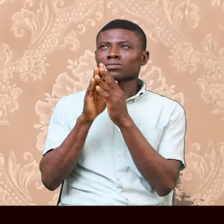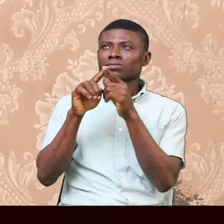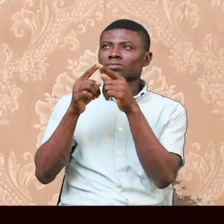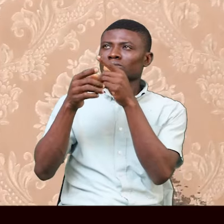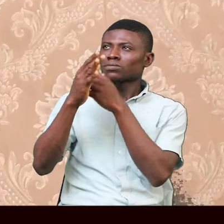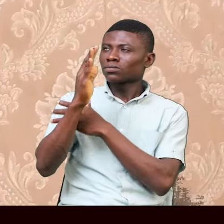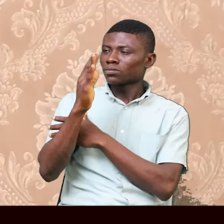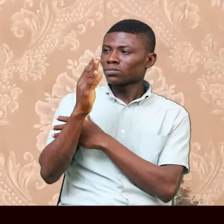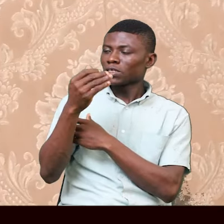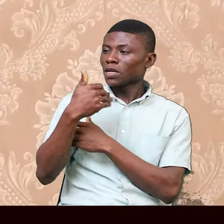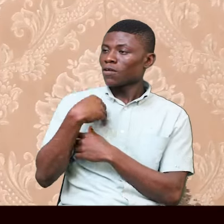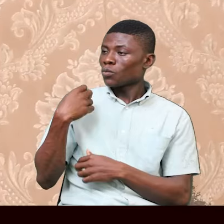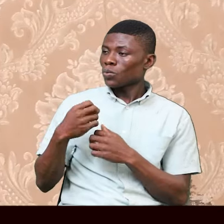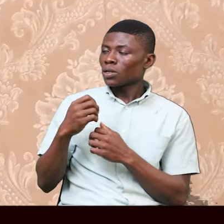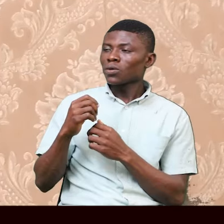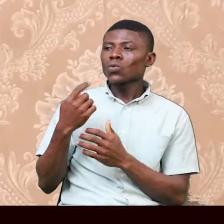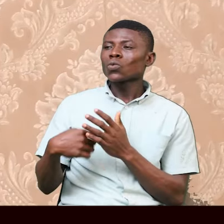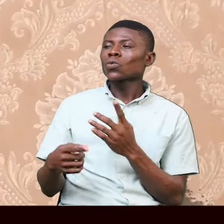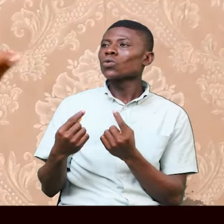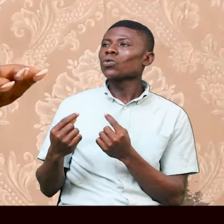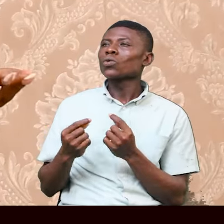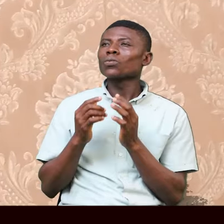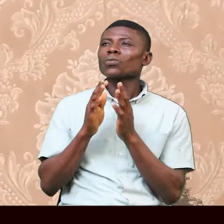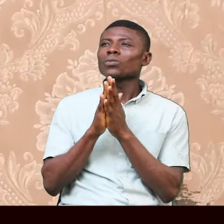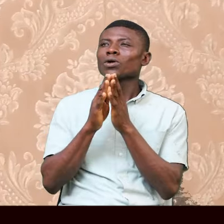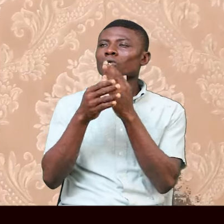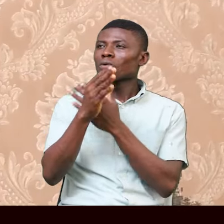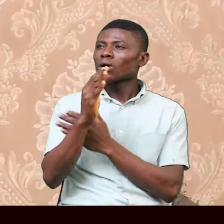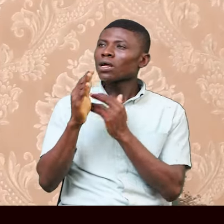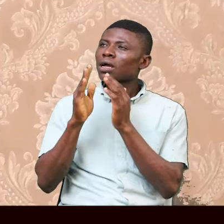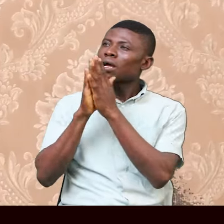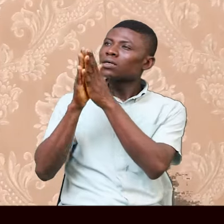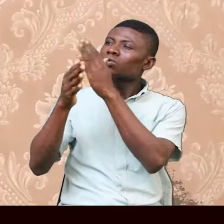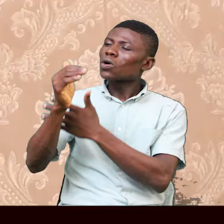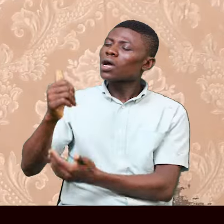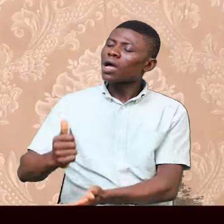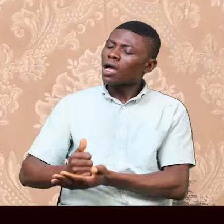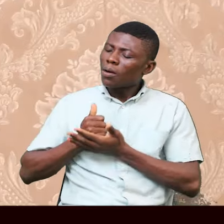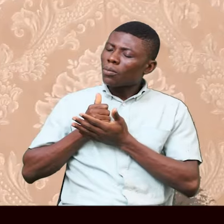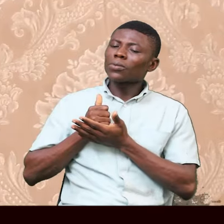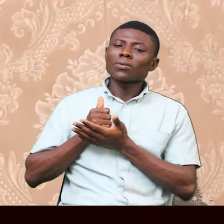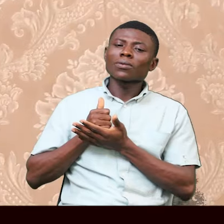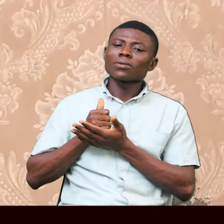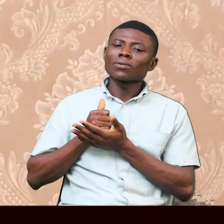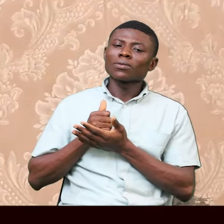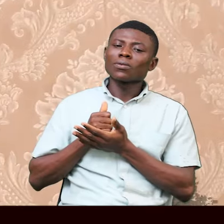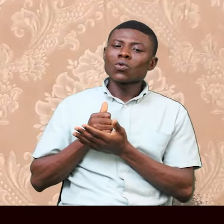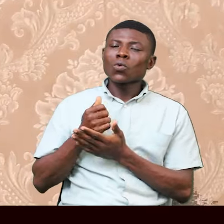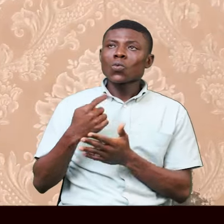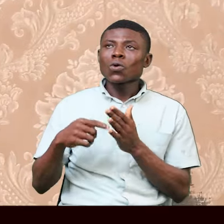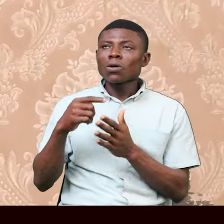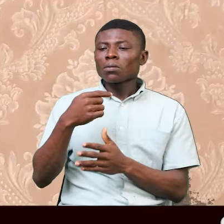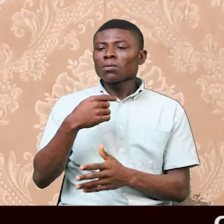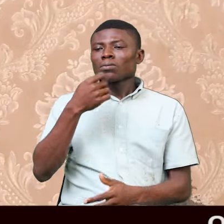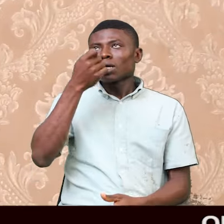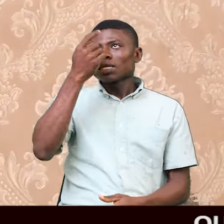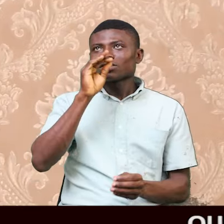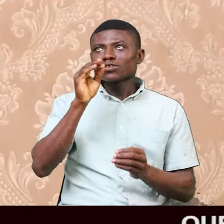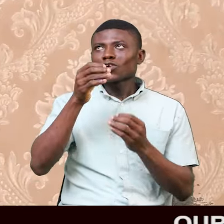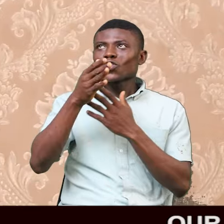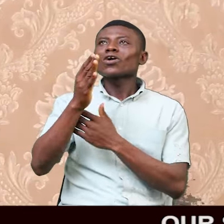So unyi issue, you go to God, talk to God, ask God to help you. Say nya me mwa, niye unti asya no, oma